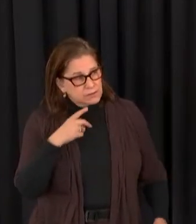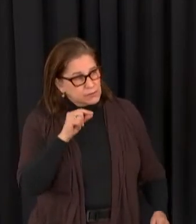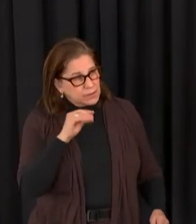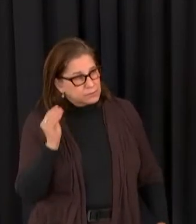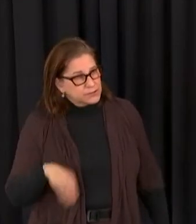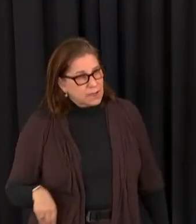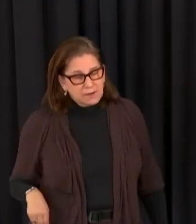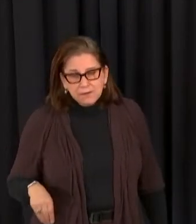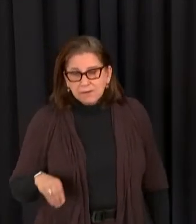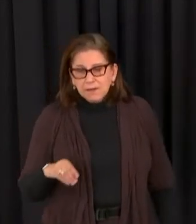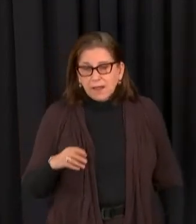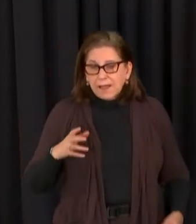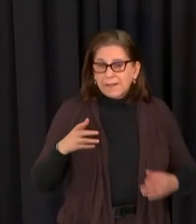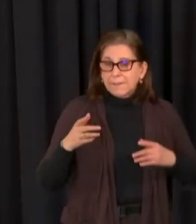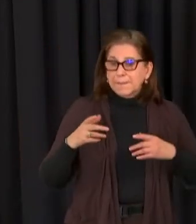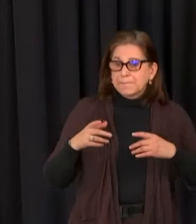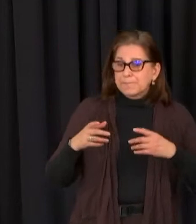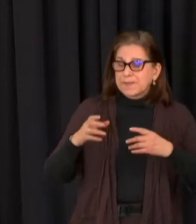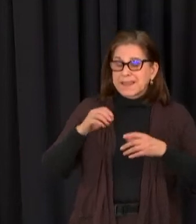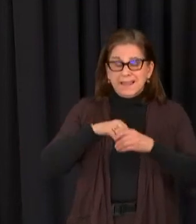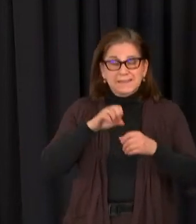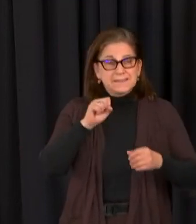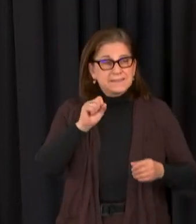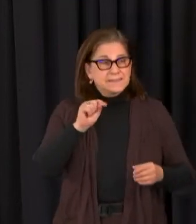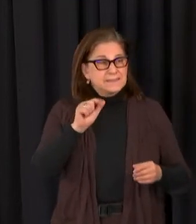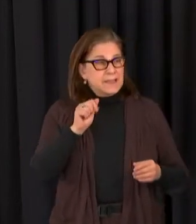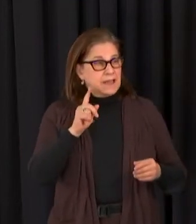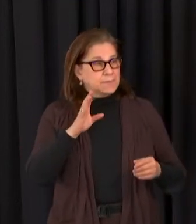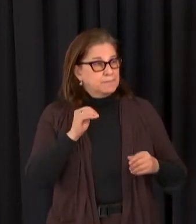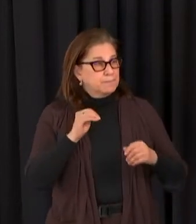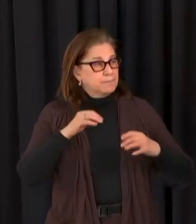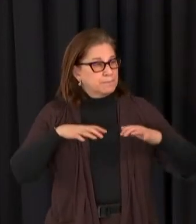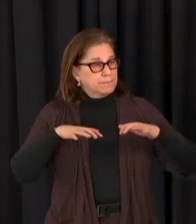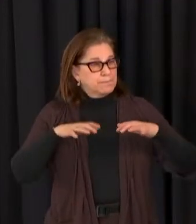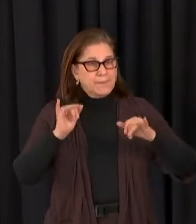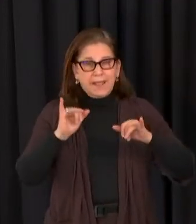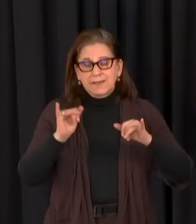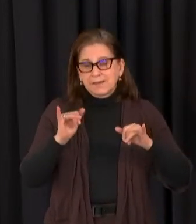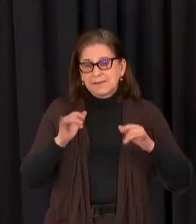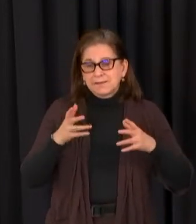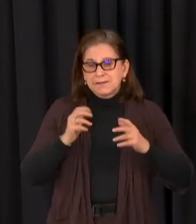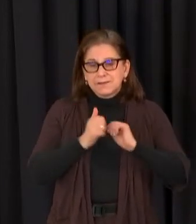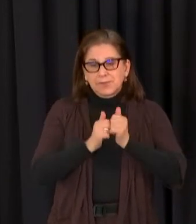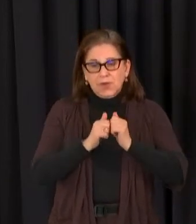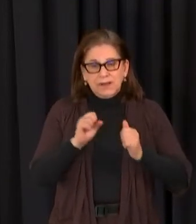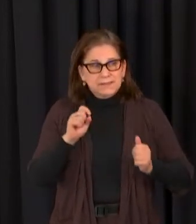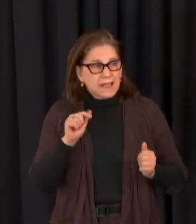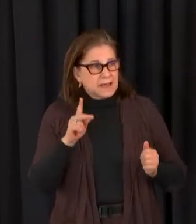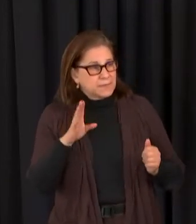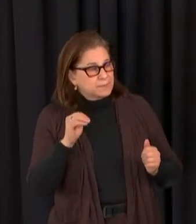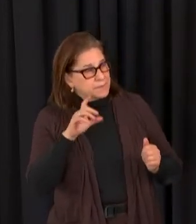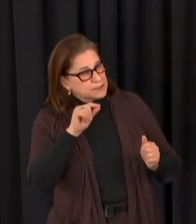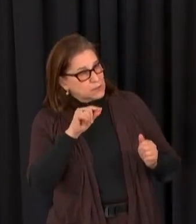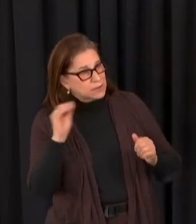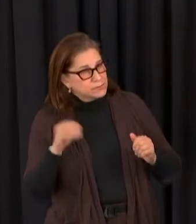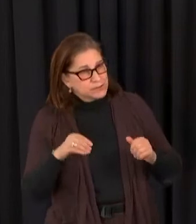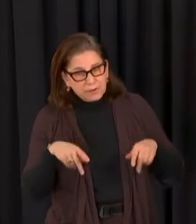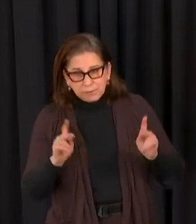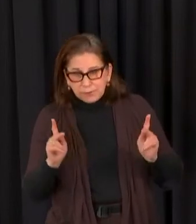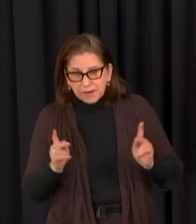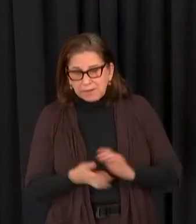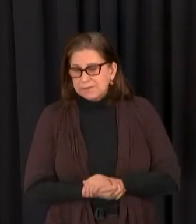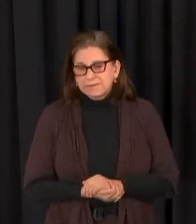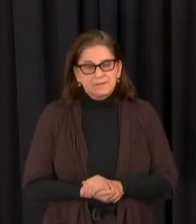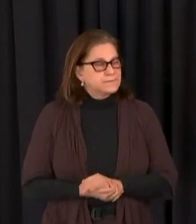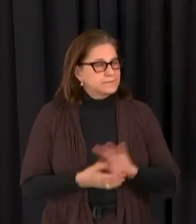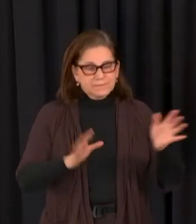okay. She phrased the thing, it's not completely accurate. Okay, but let me just start. So you asked a lot of questions.